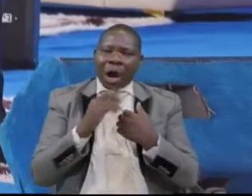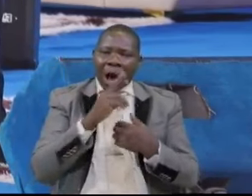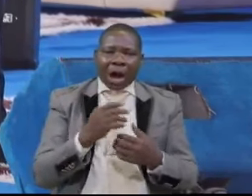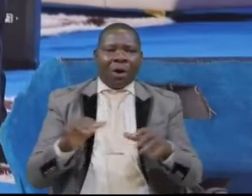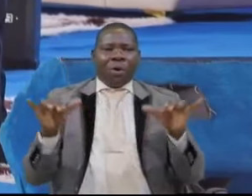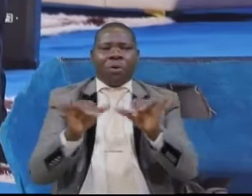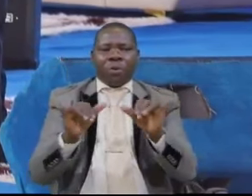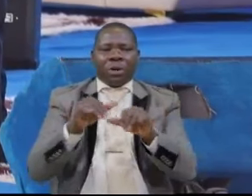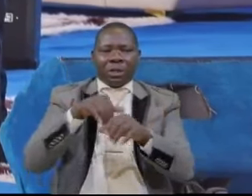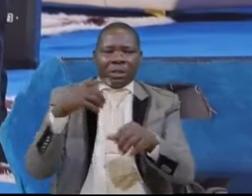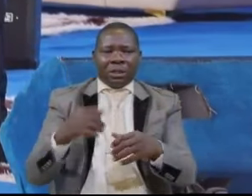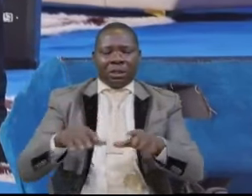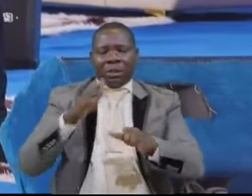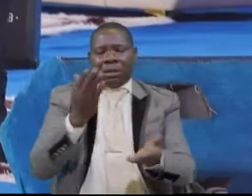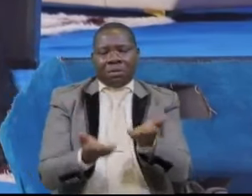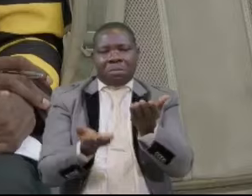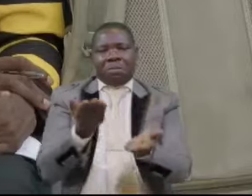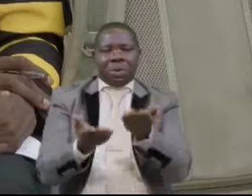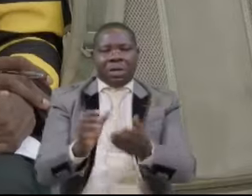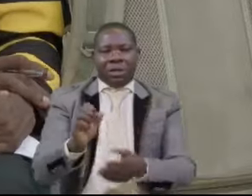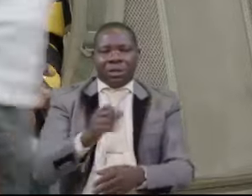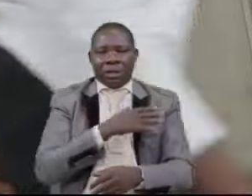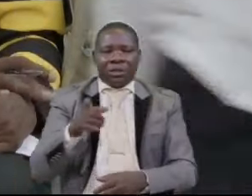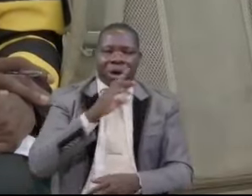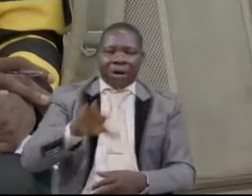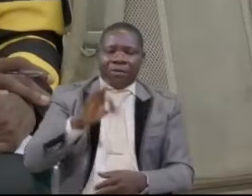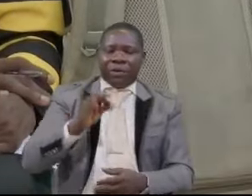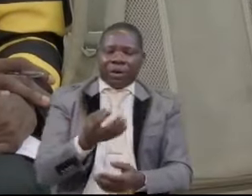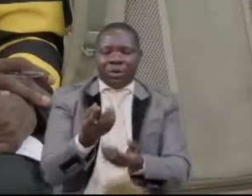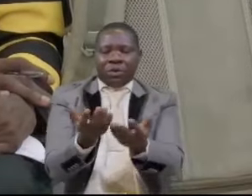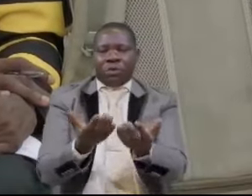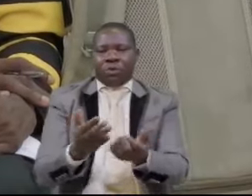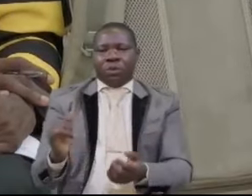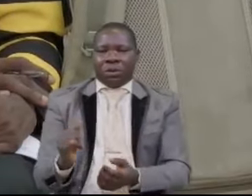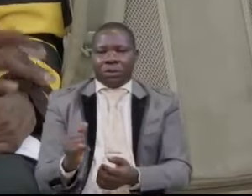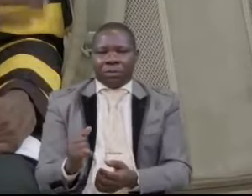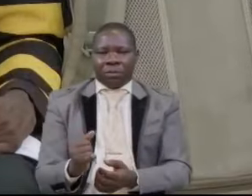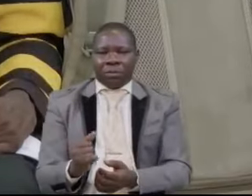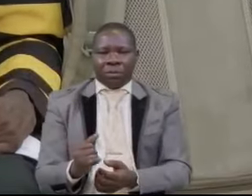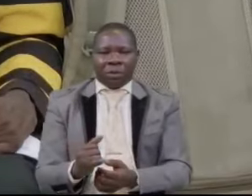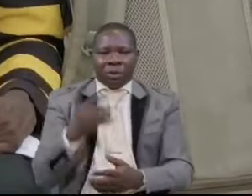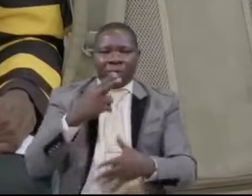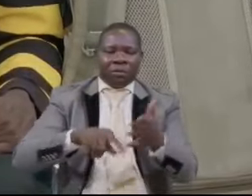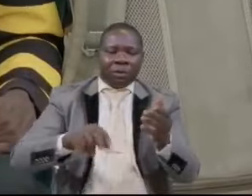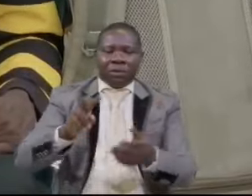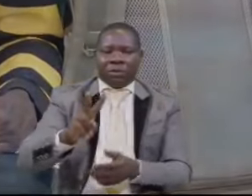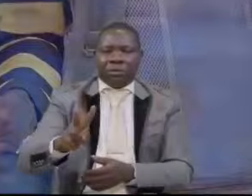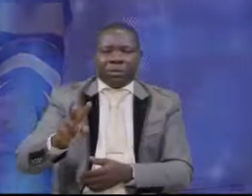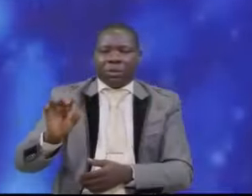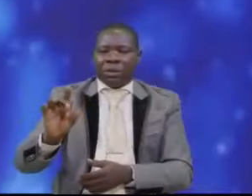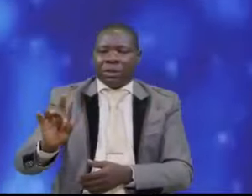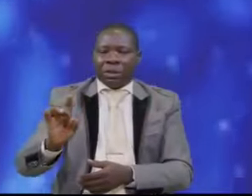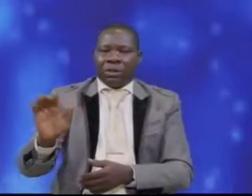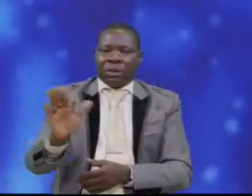and art found wanting. Look at verse 28. In verse 28, thy kingdom is divided.